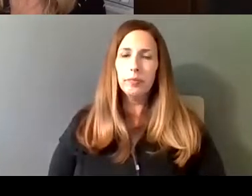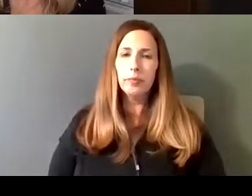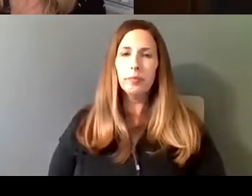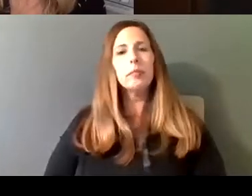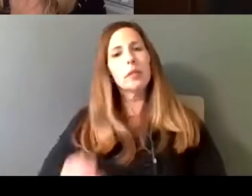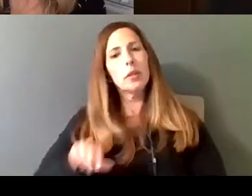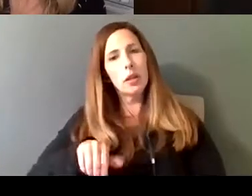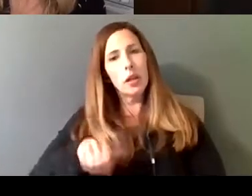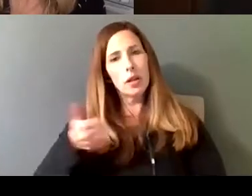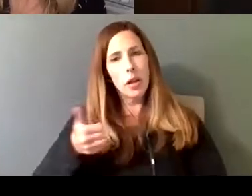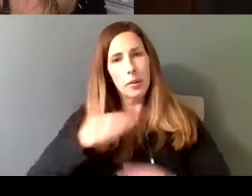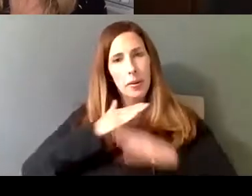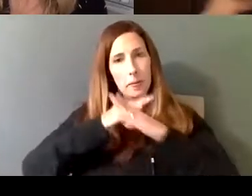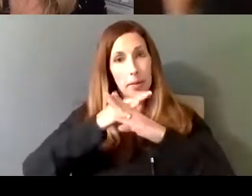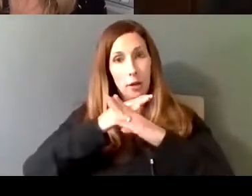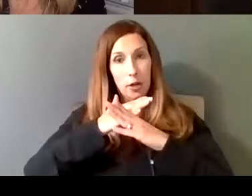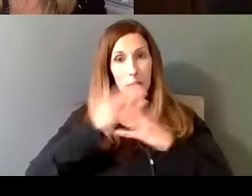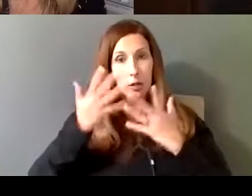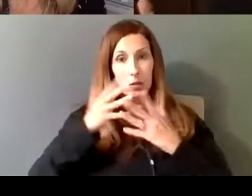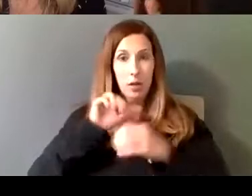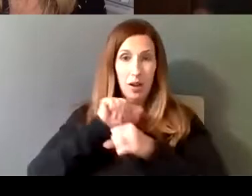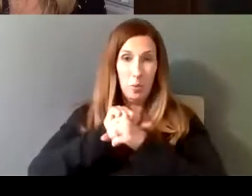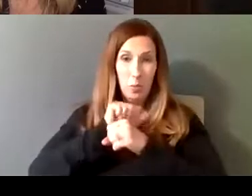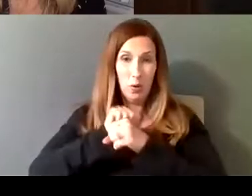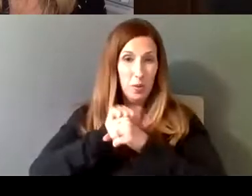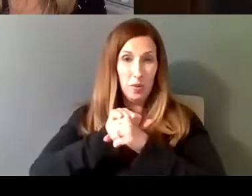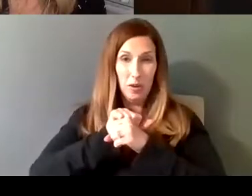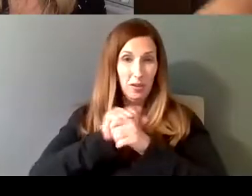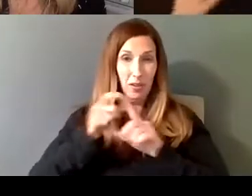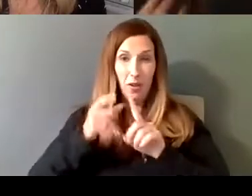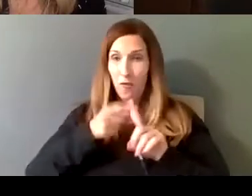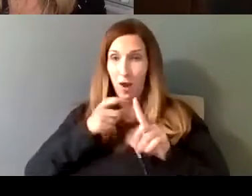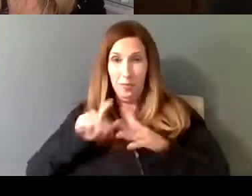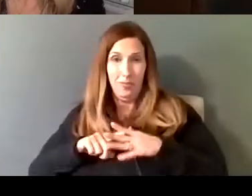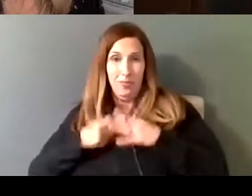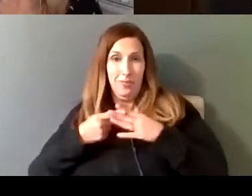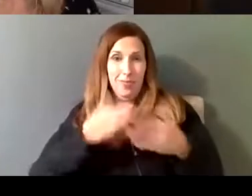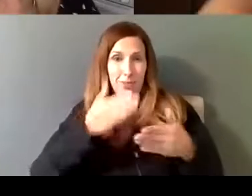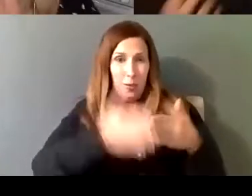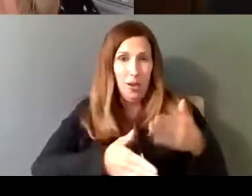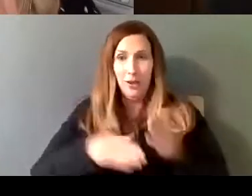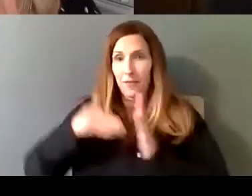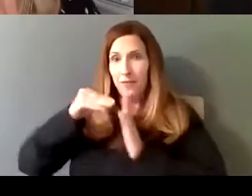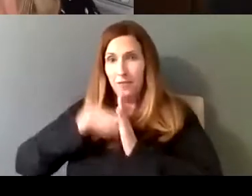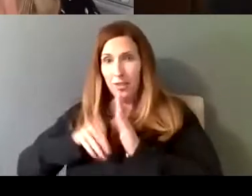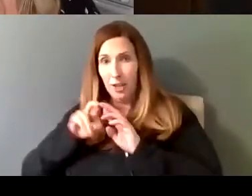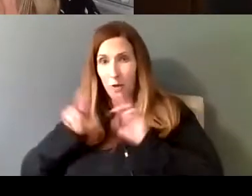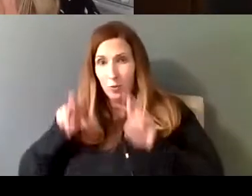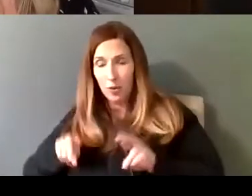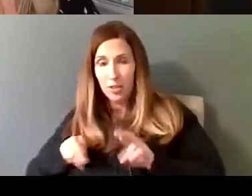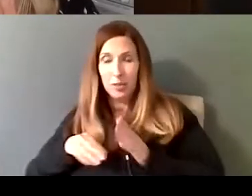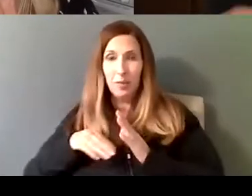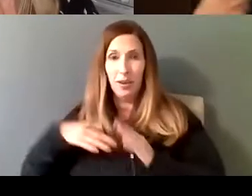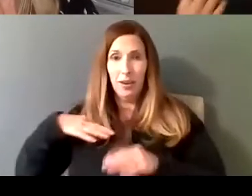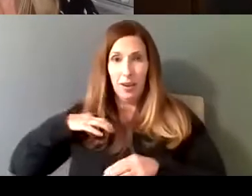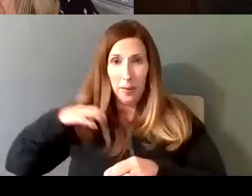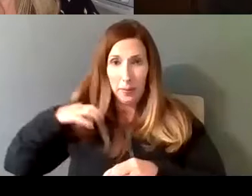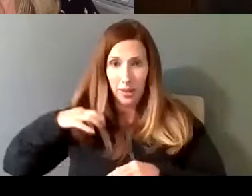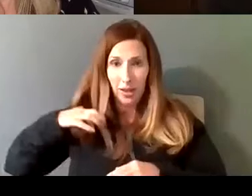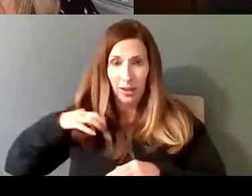barrier would be employment from start to finish, right? So filling out a resume, filling out a job